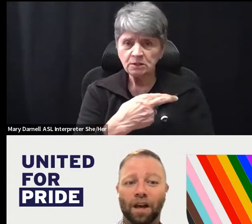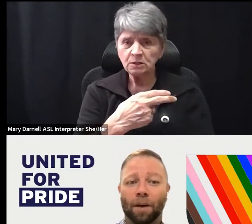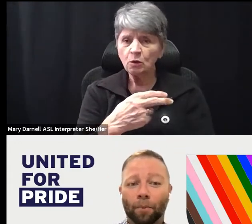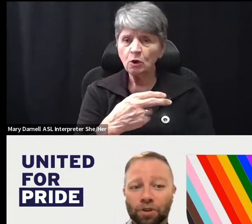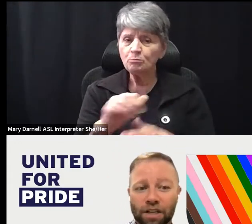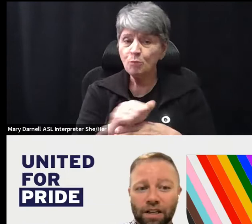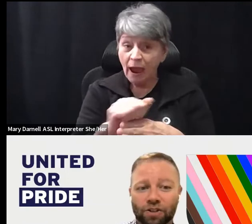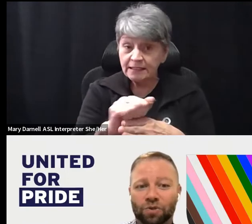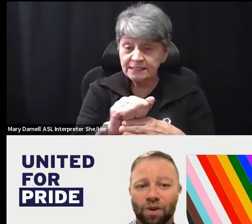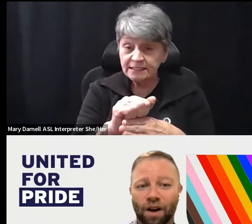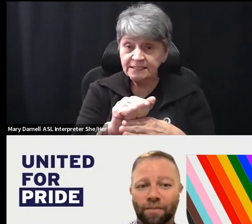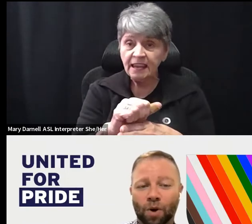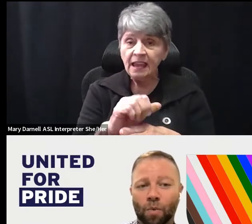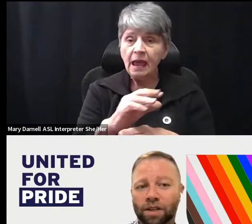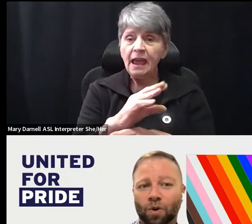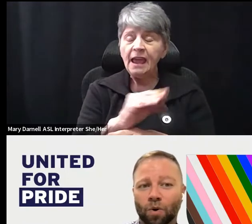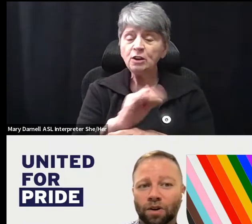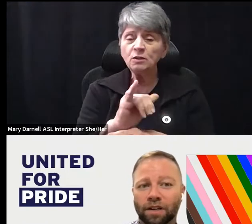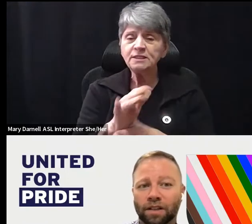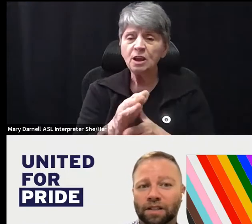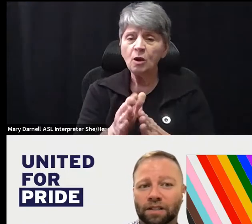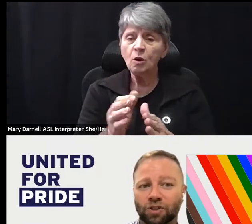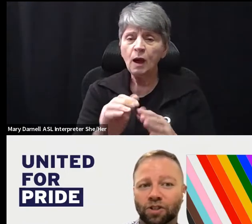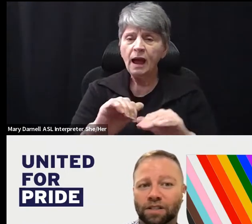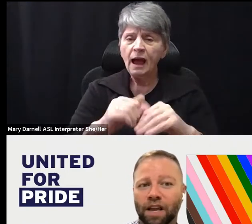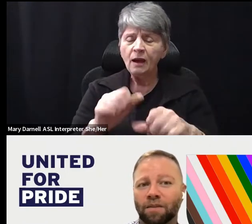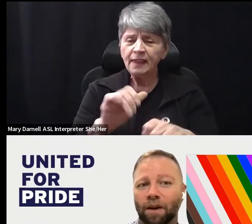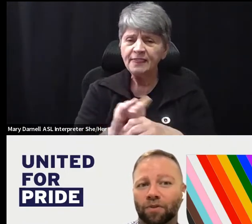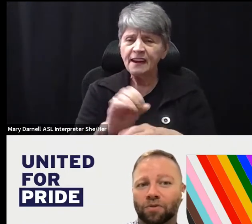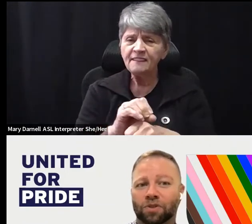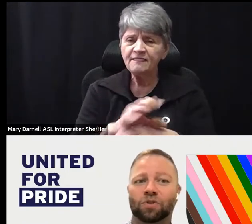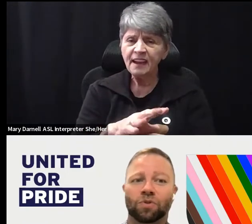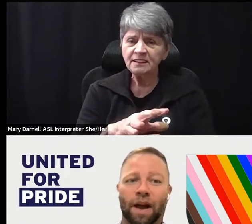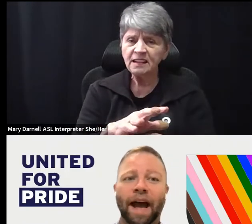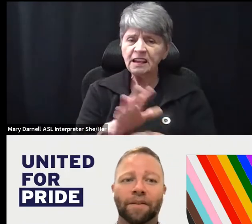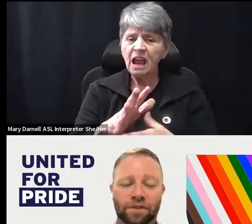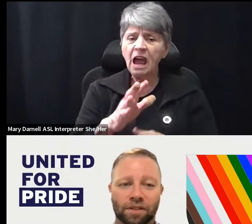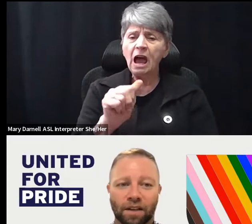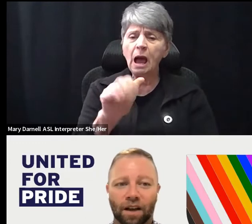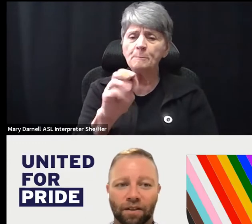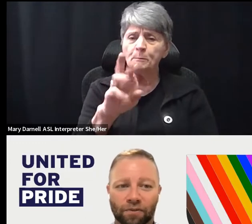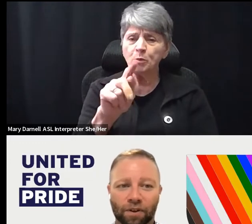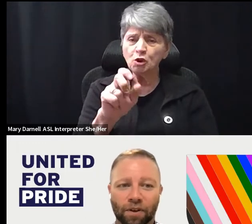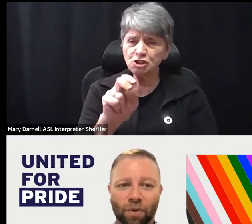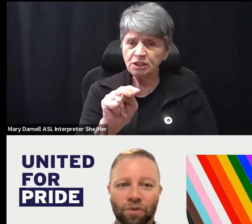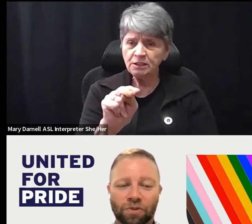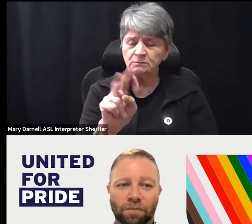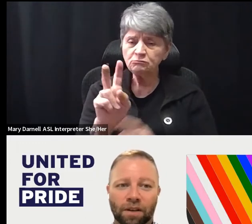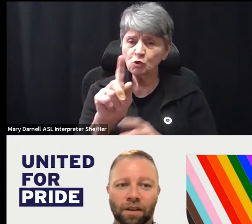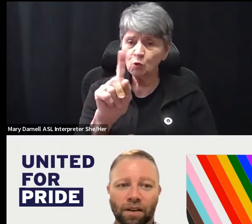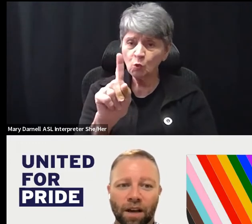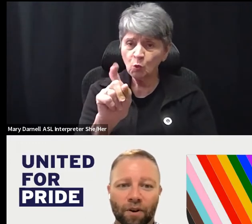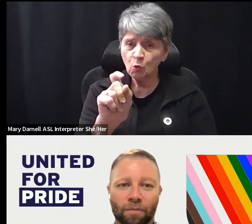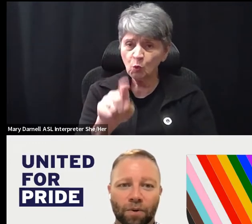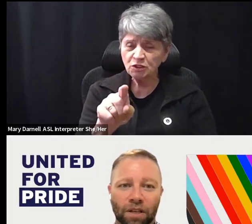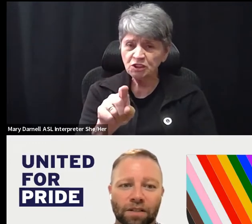the abortion issue. What is the court in this decision saying about those two halves of what used to be